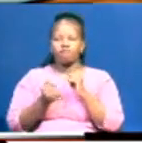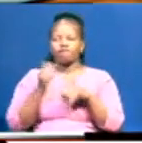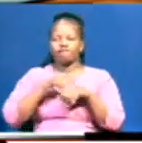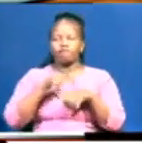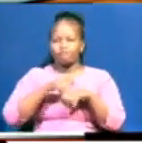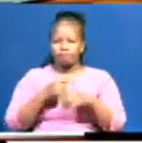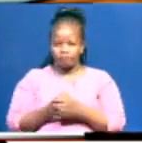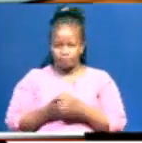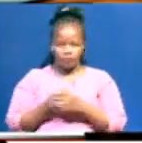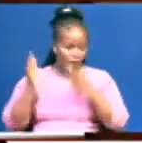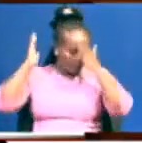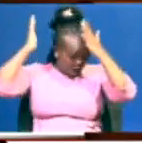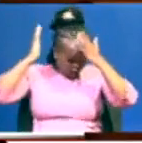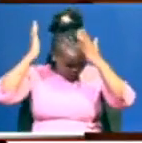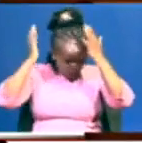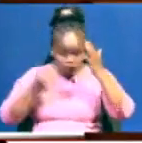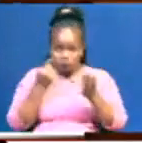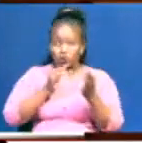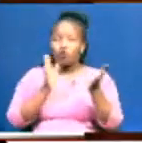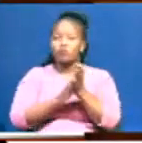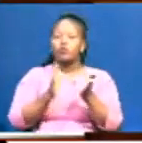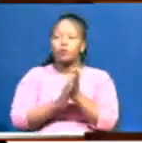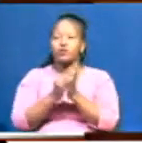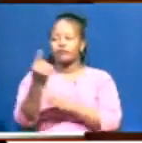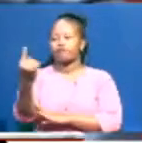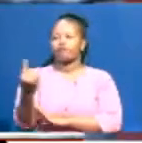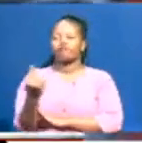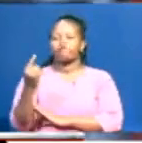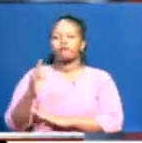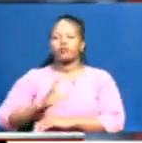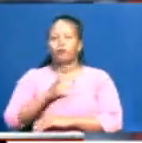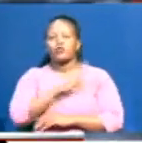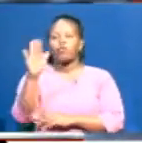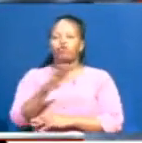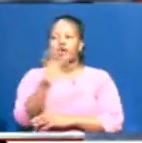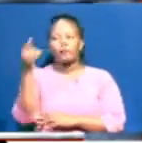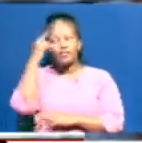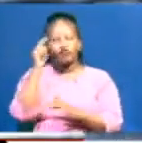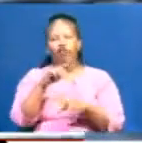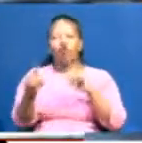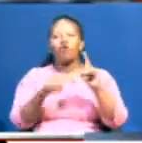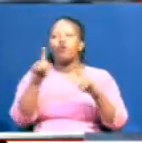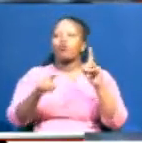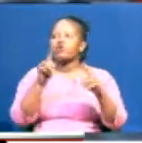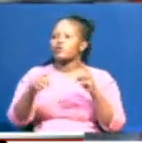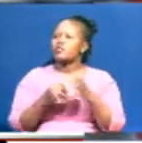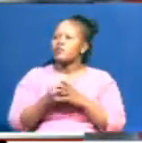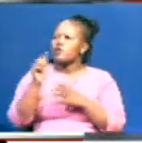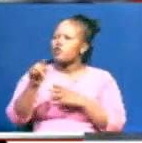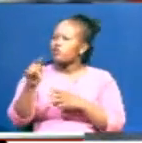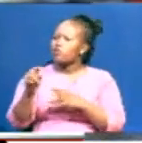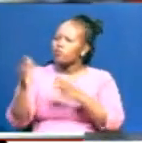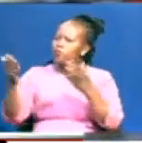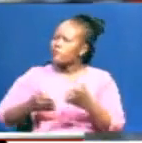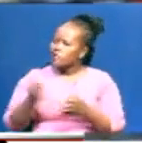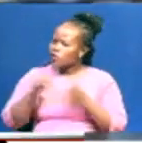Oginde alipendekezwa kwa wadhifa huu akifika mbele ya kamati ya bunge kupigwa msasa. What is it that you are bringing different that will